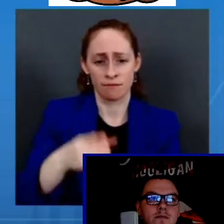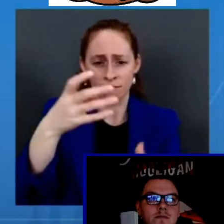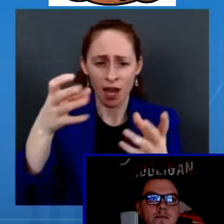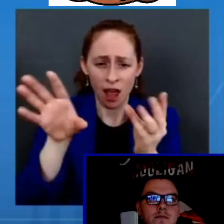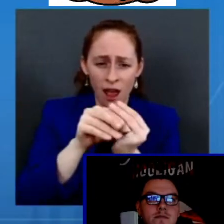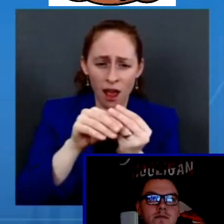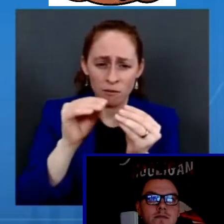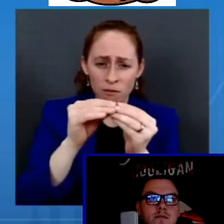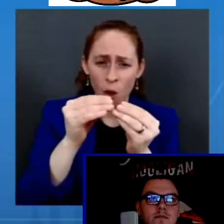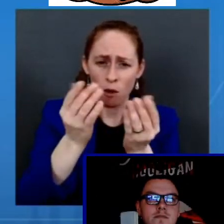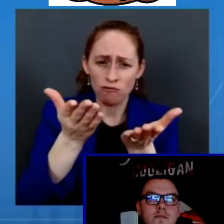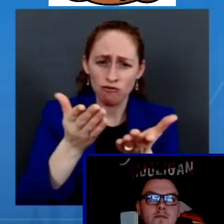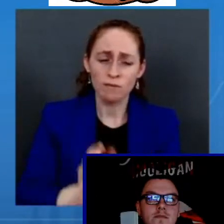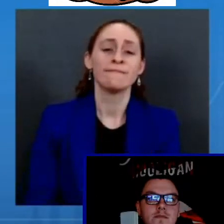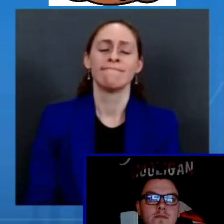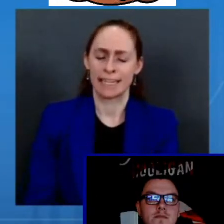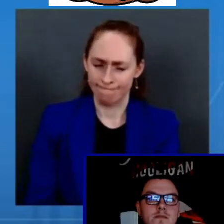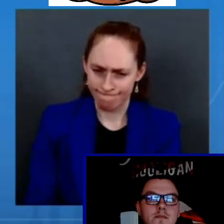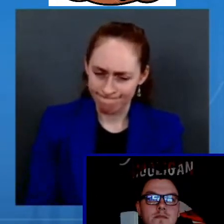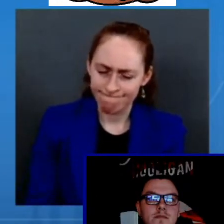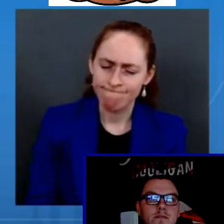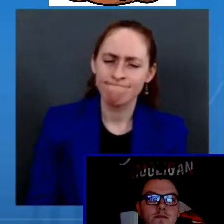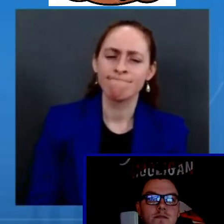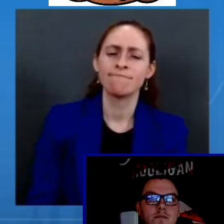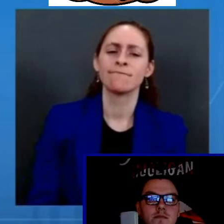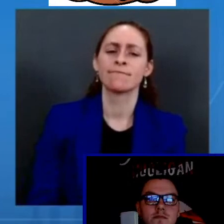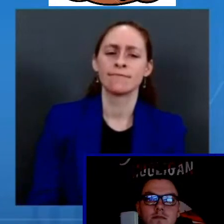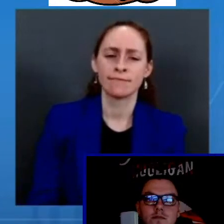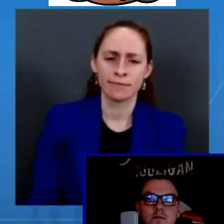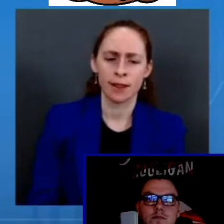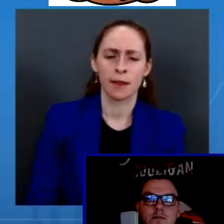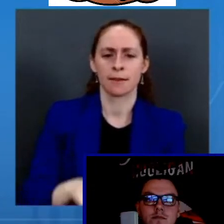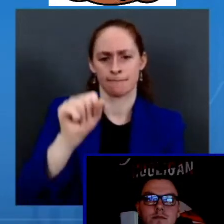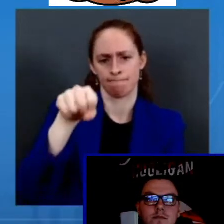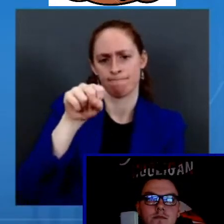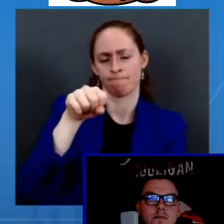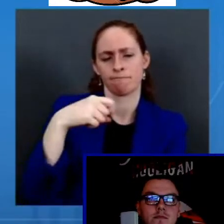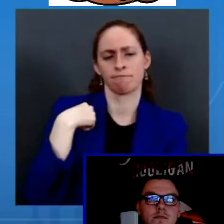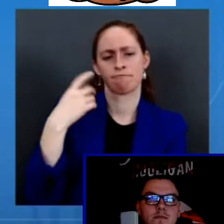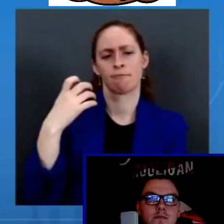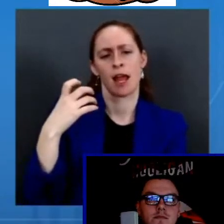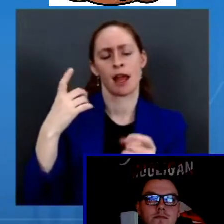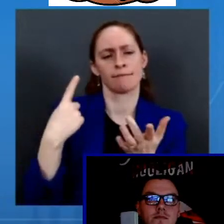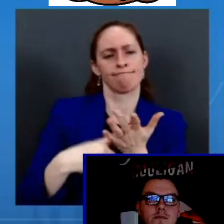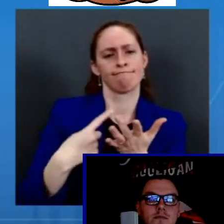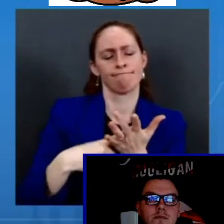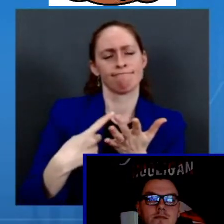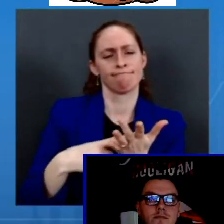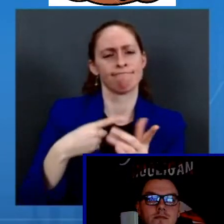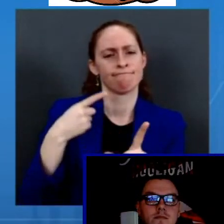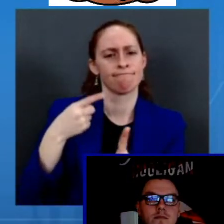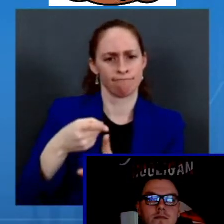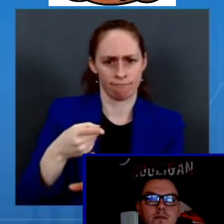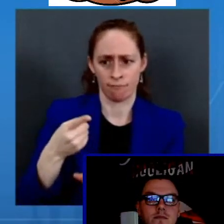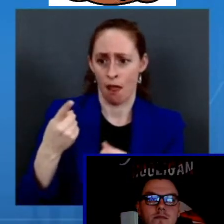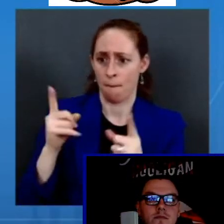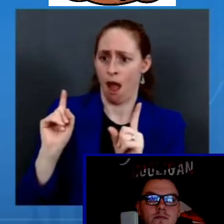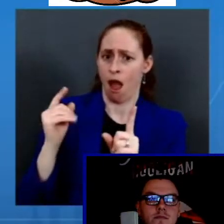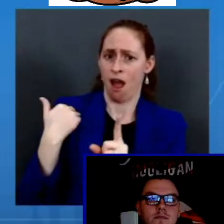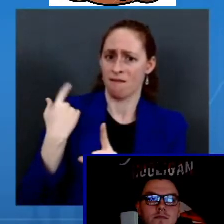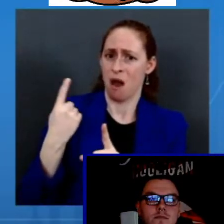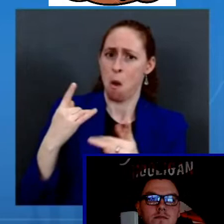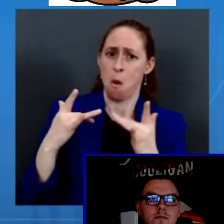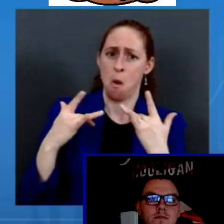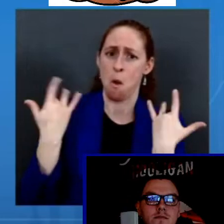preventing hospitalization. But the sobering news is, unfortunately, it is really a quite complicated and complex